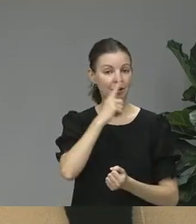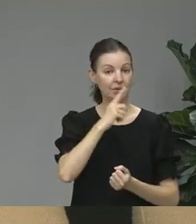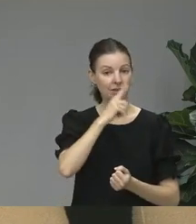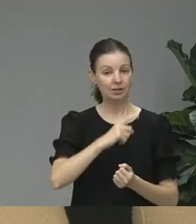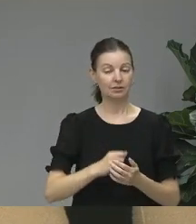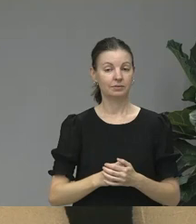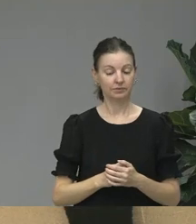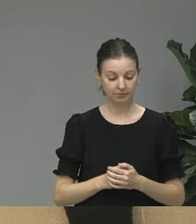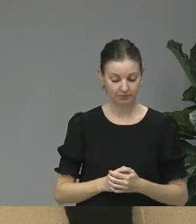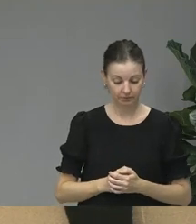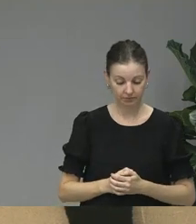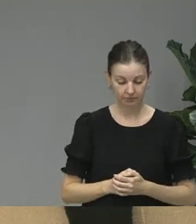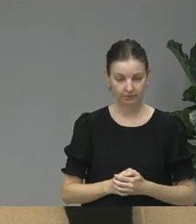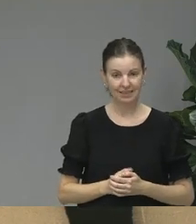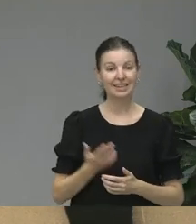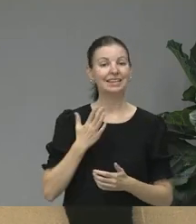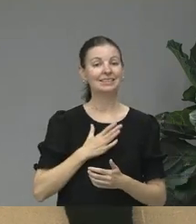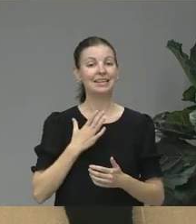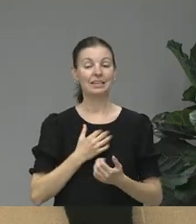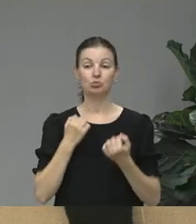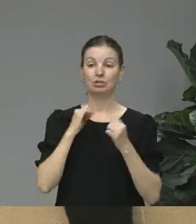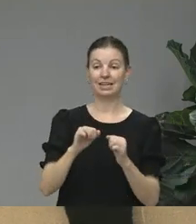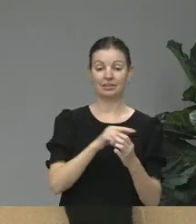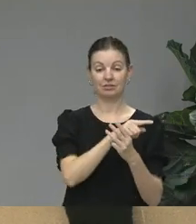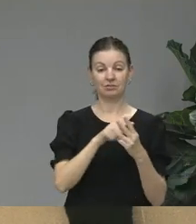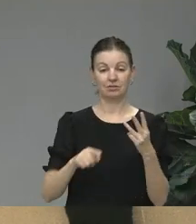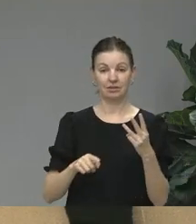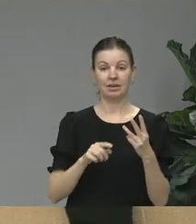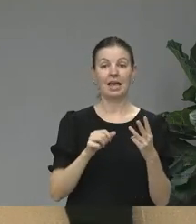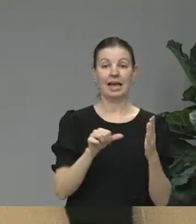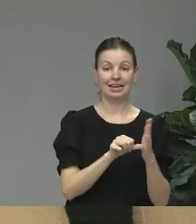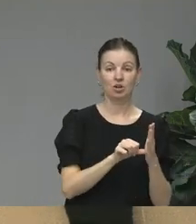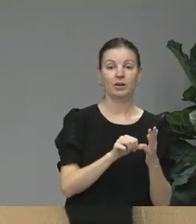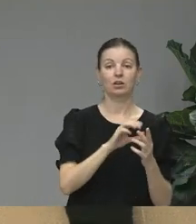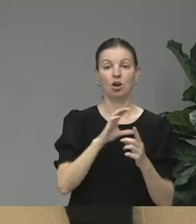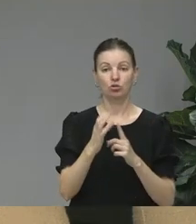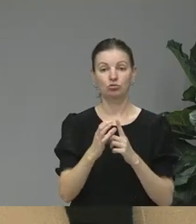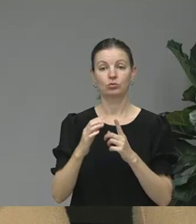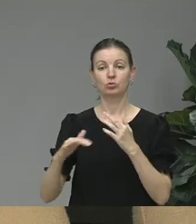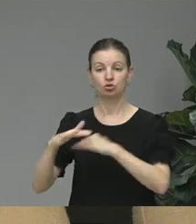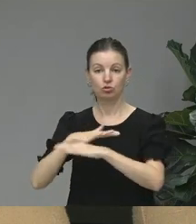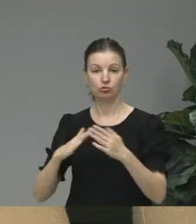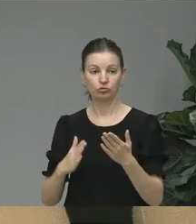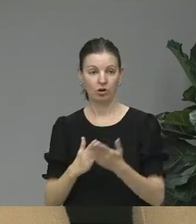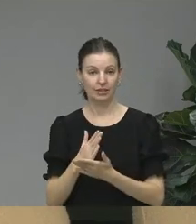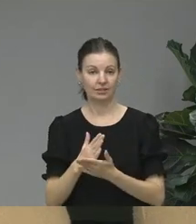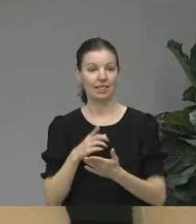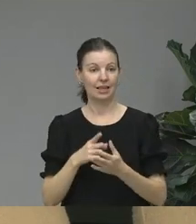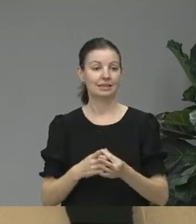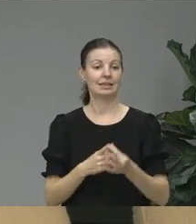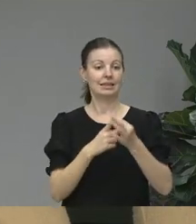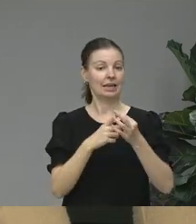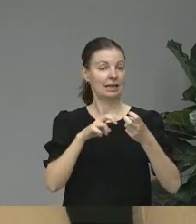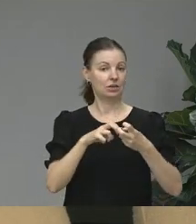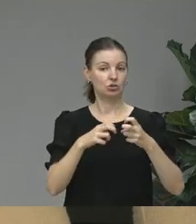The need to protect economic, cultural and social rights is also a key issue identified